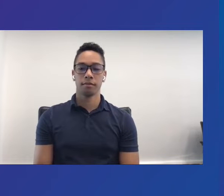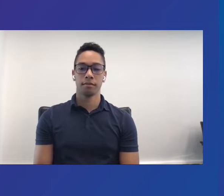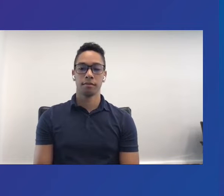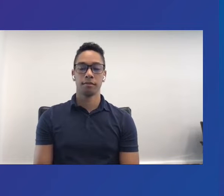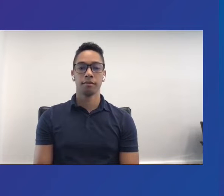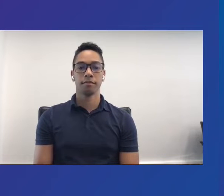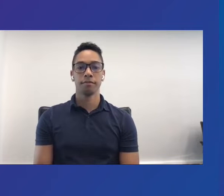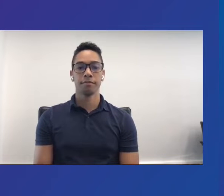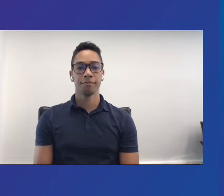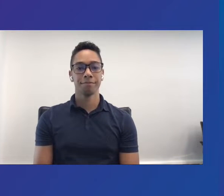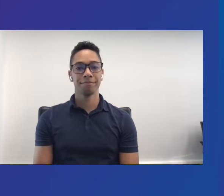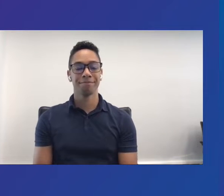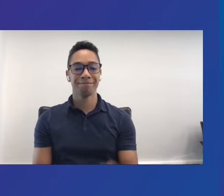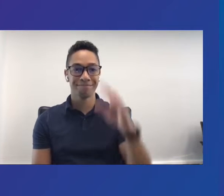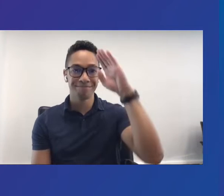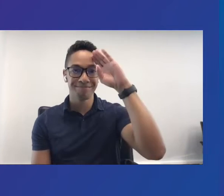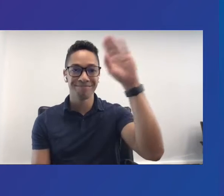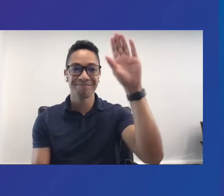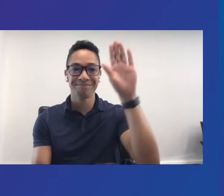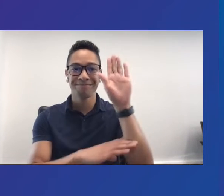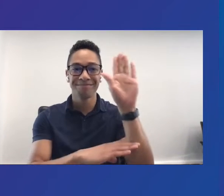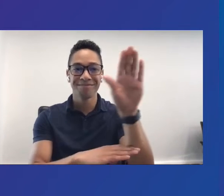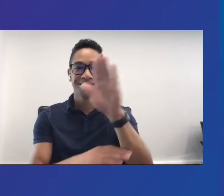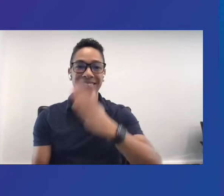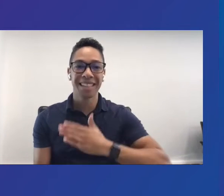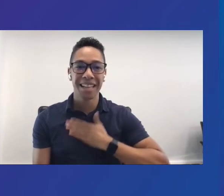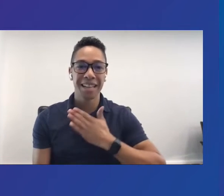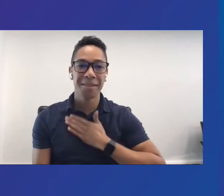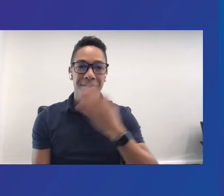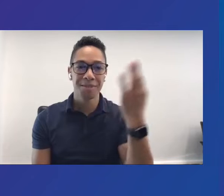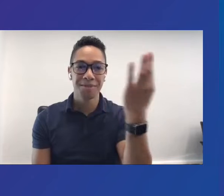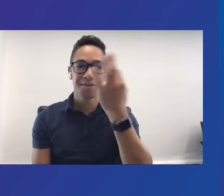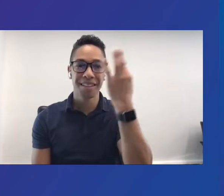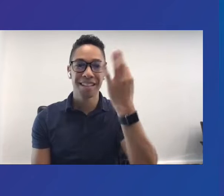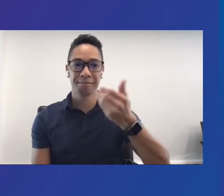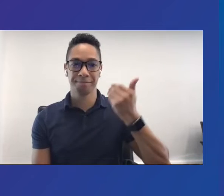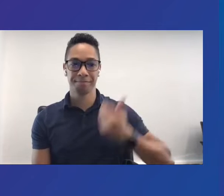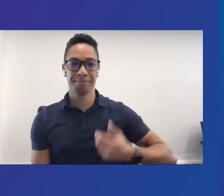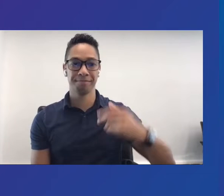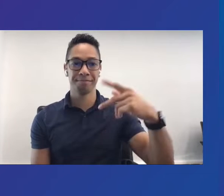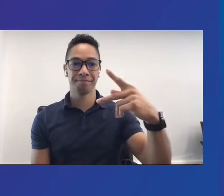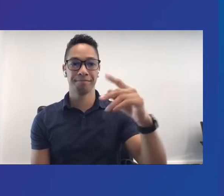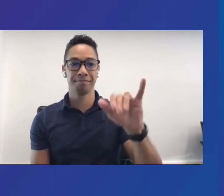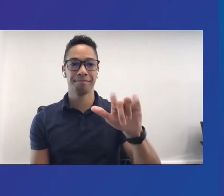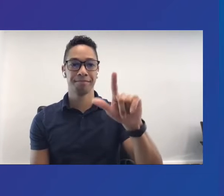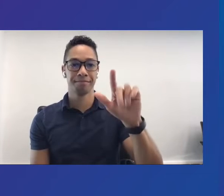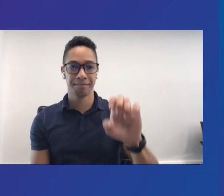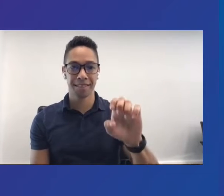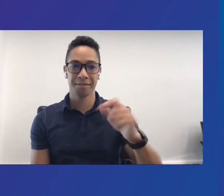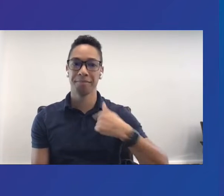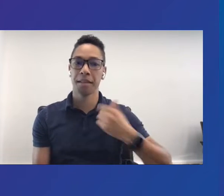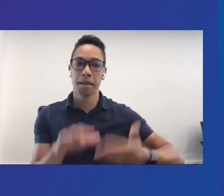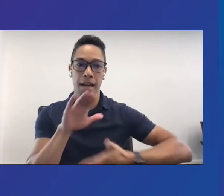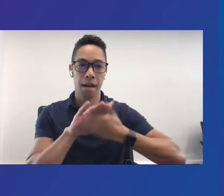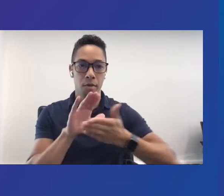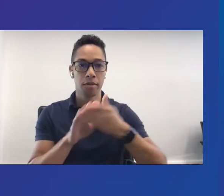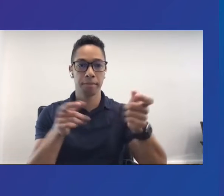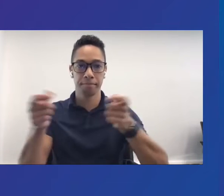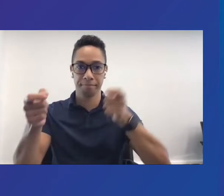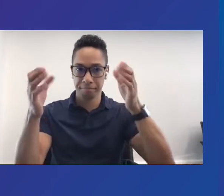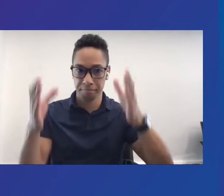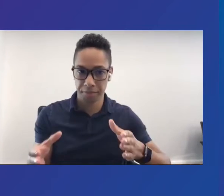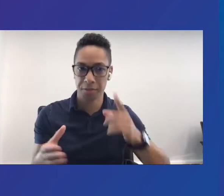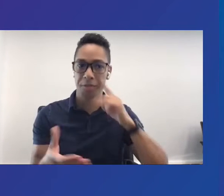Good afternoon, happy Friday, everyone. My name is Kyle Rudnick. I am the operations manager